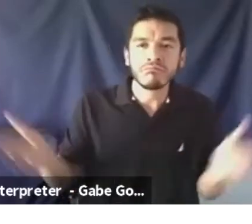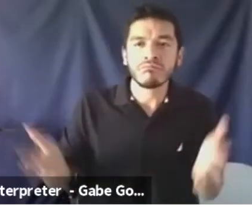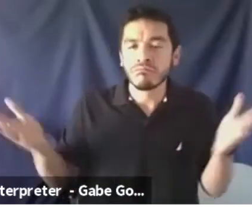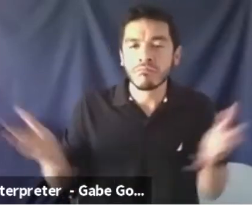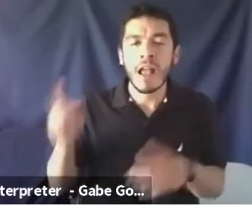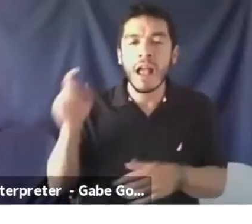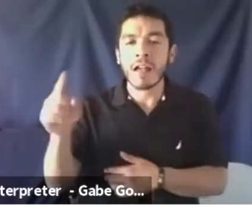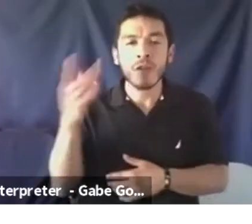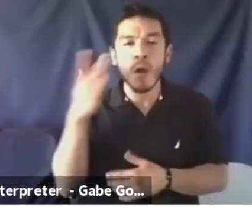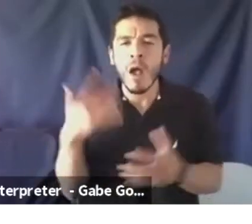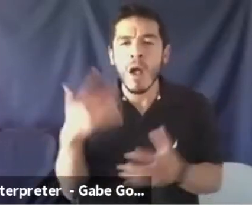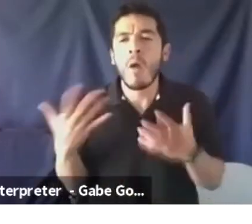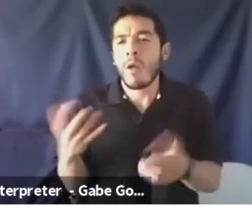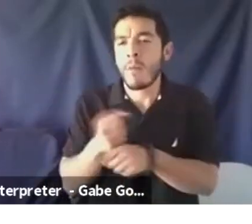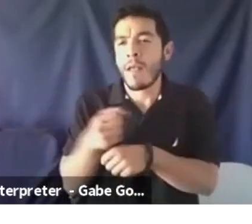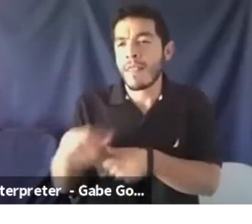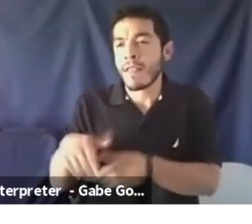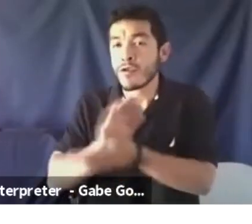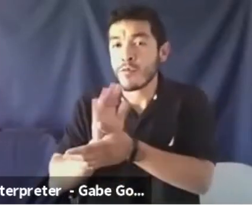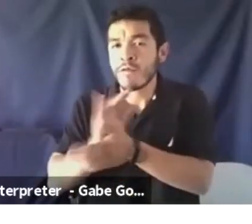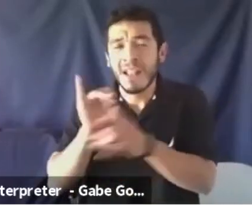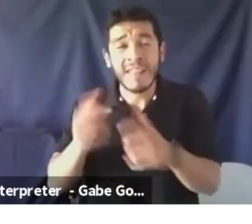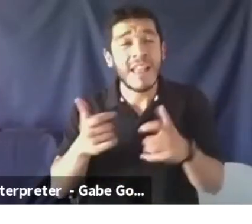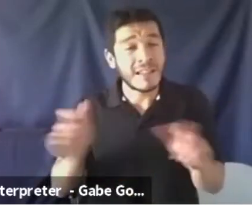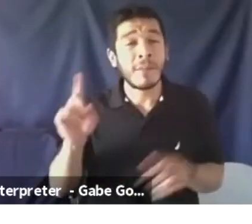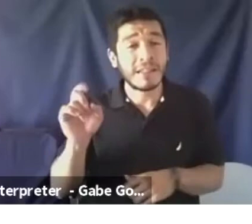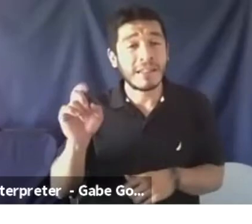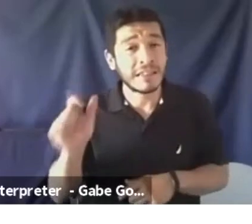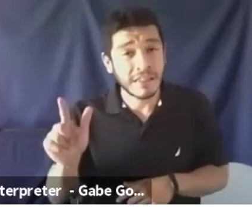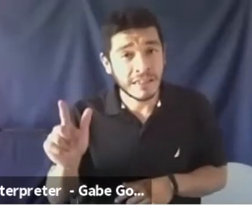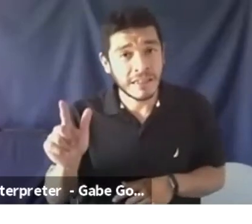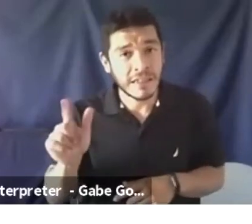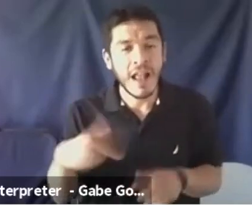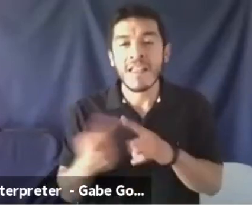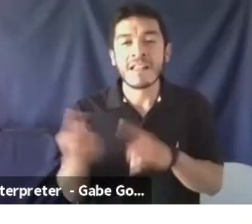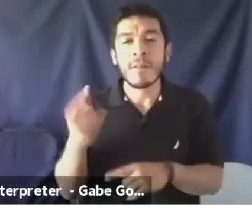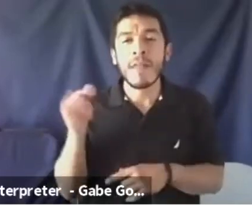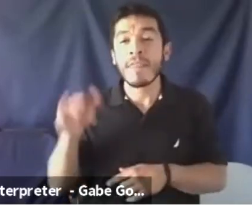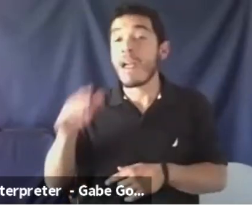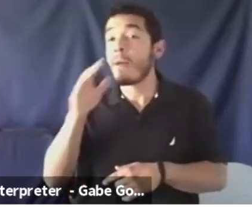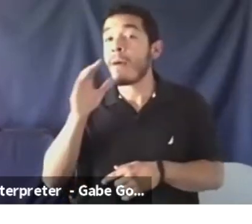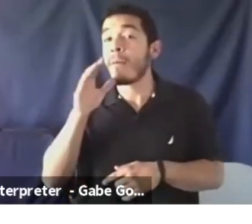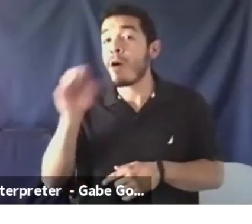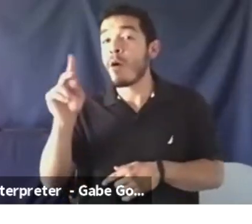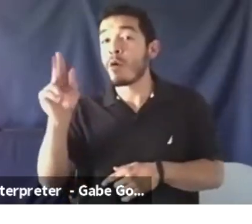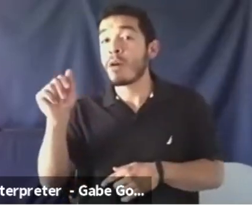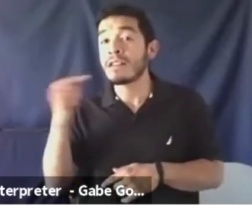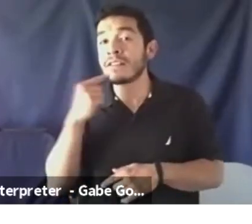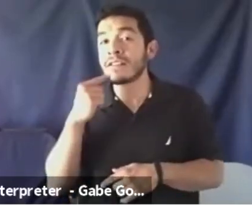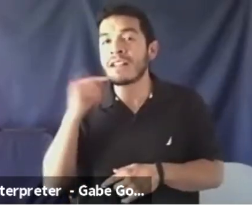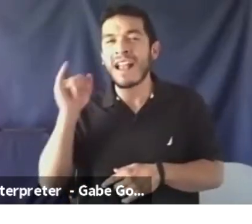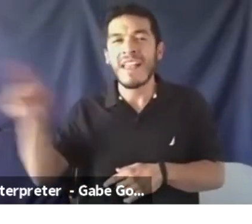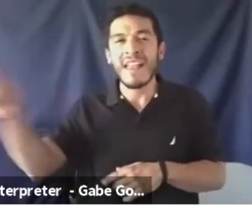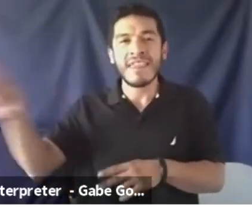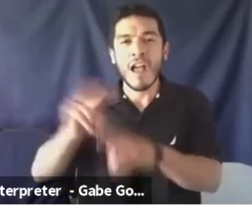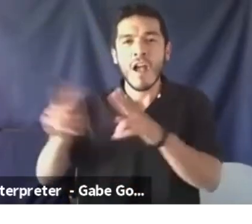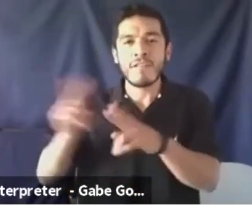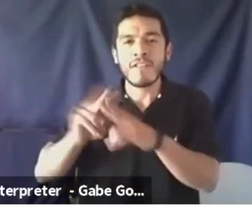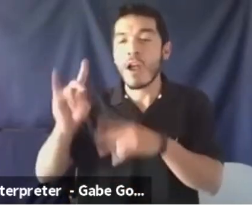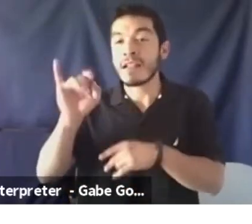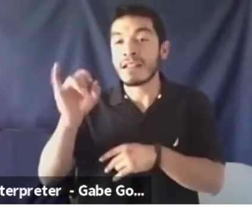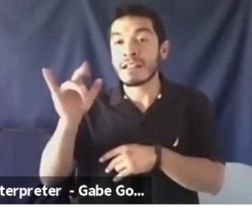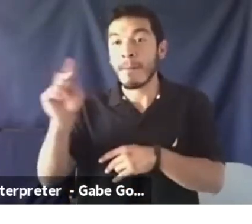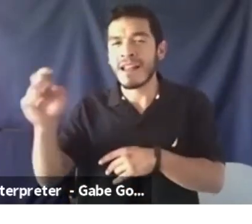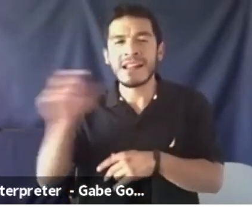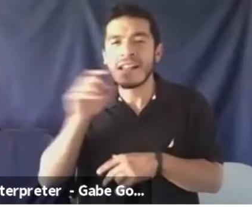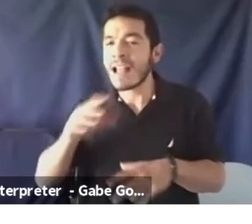to do this film. That was a big deal. And then something that Mama Akua said was that the Panthers were very disciplined. They didn't speak out of turn.